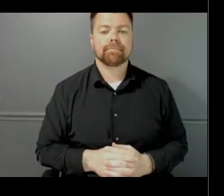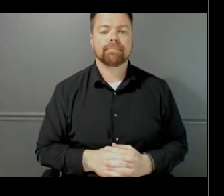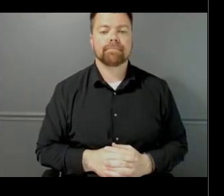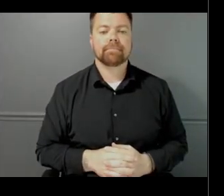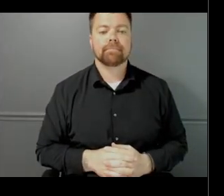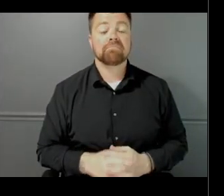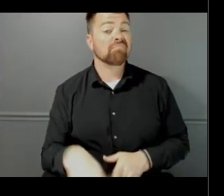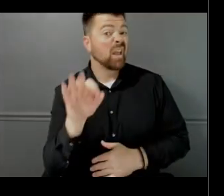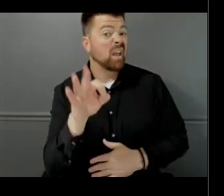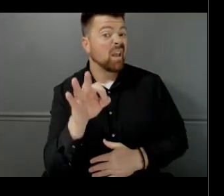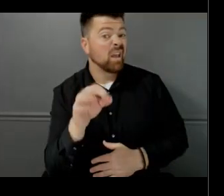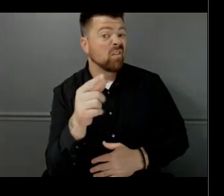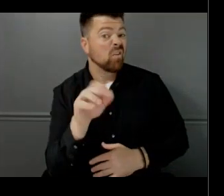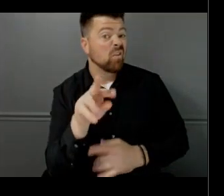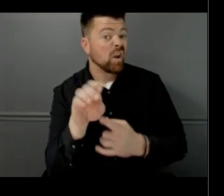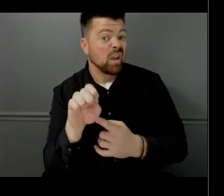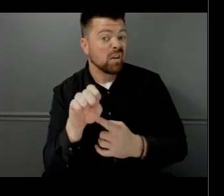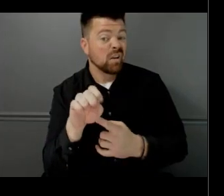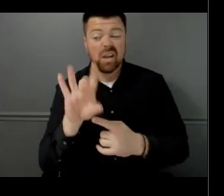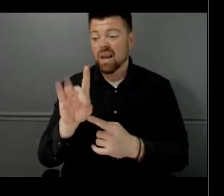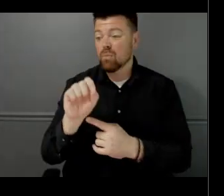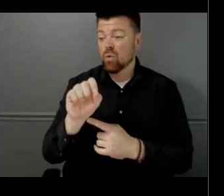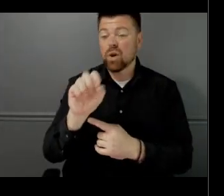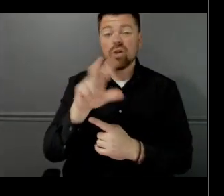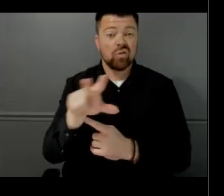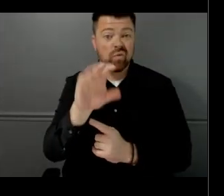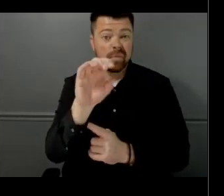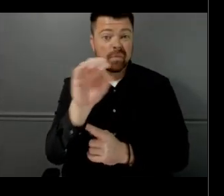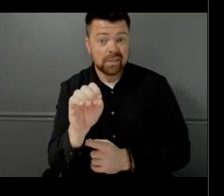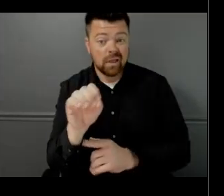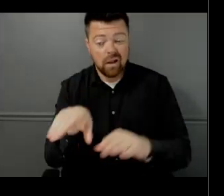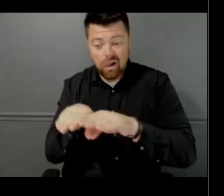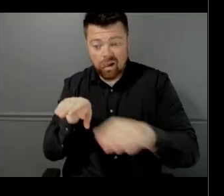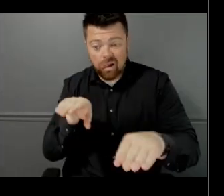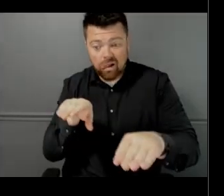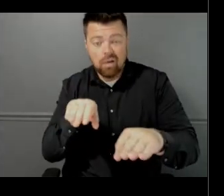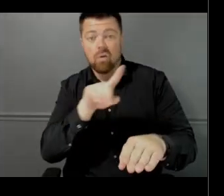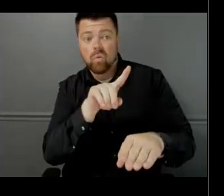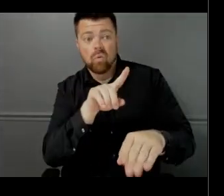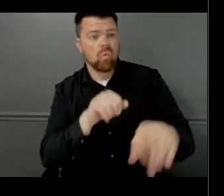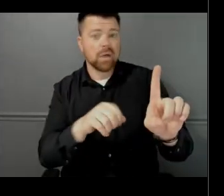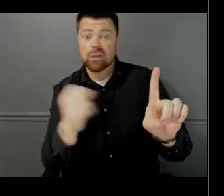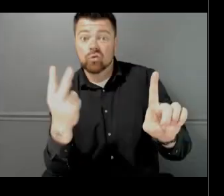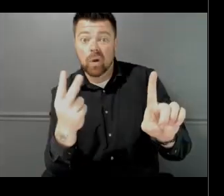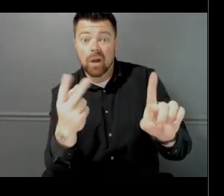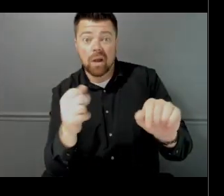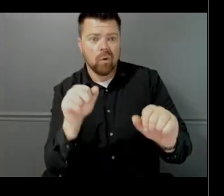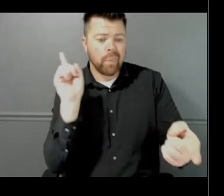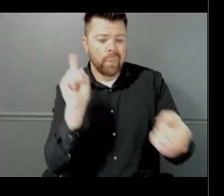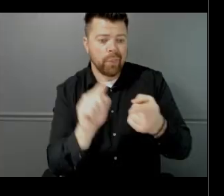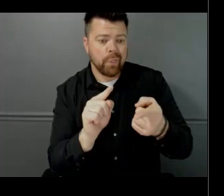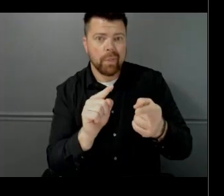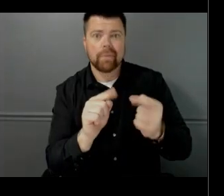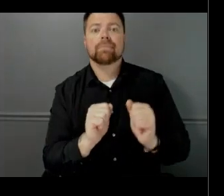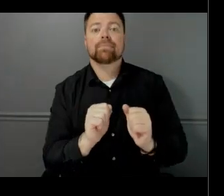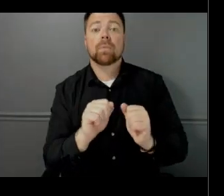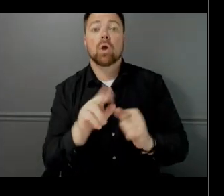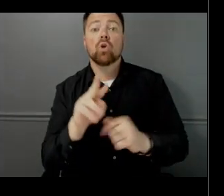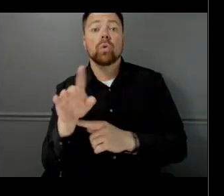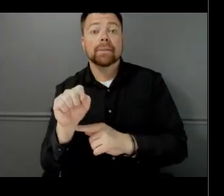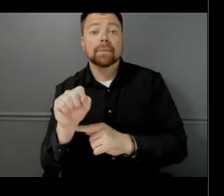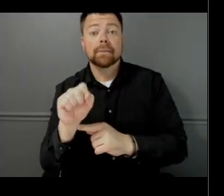If the grade is 8.33% or 1 to 12 or less, then units